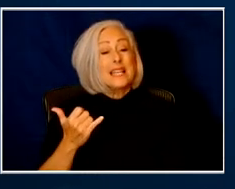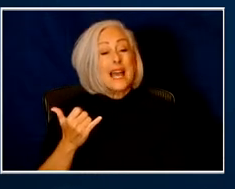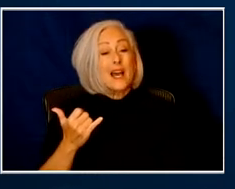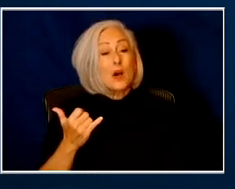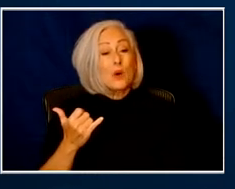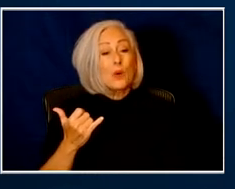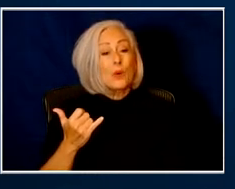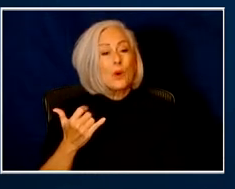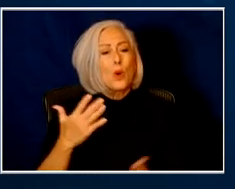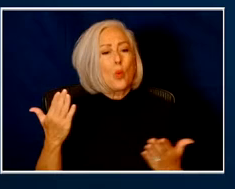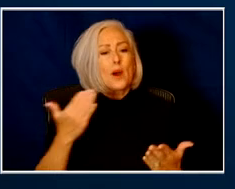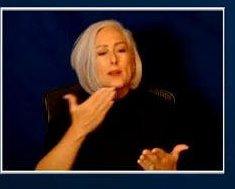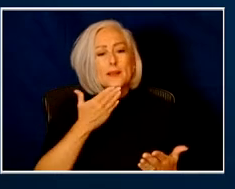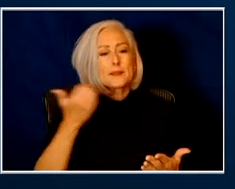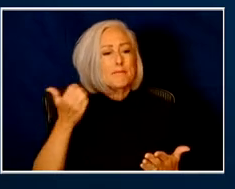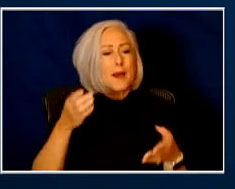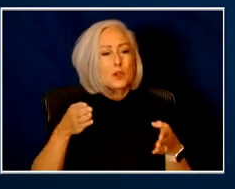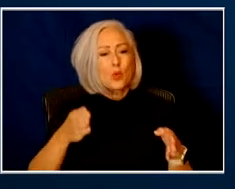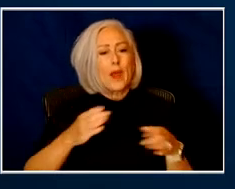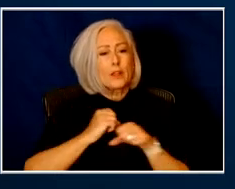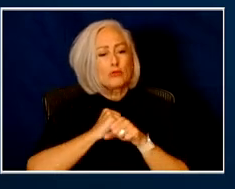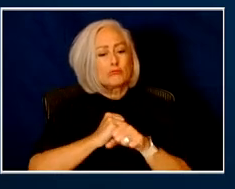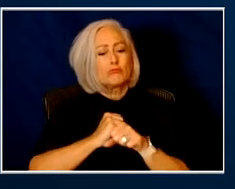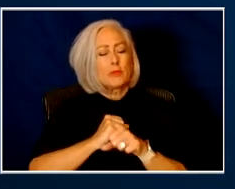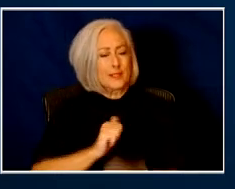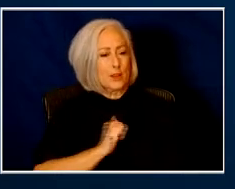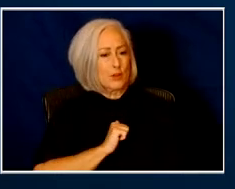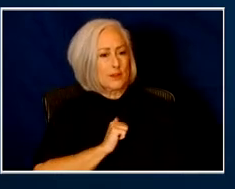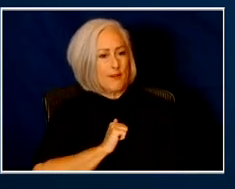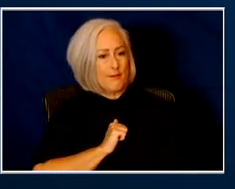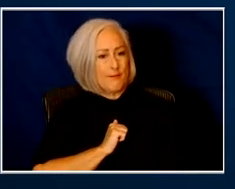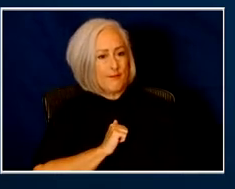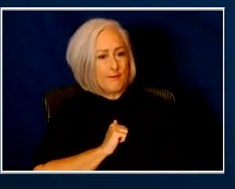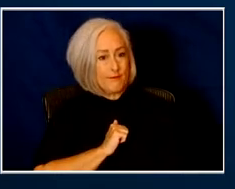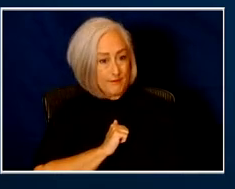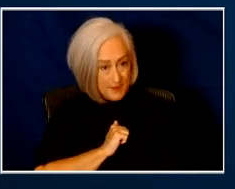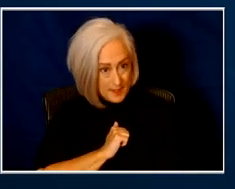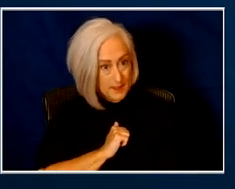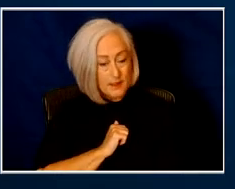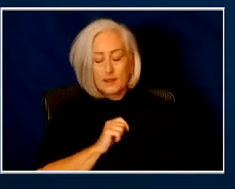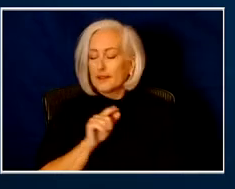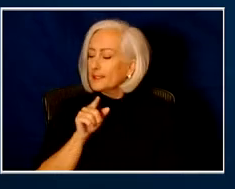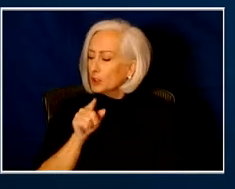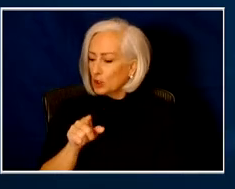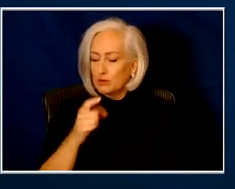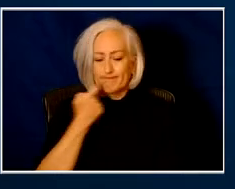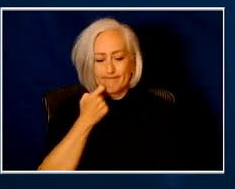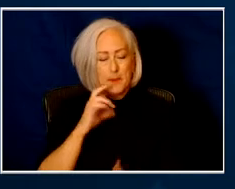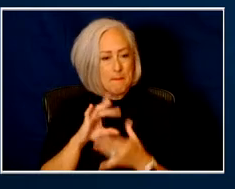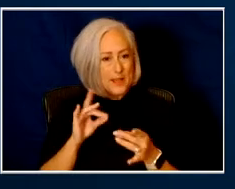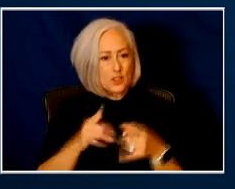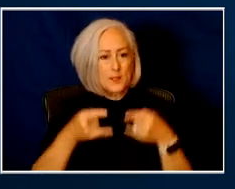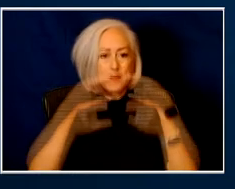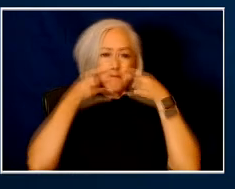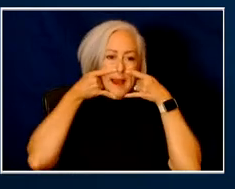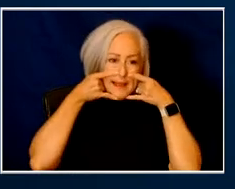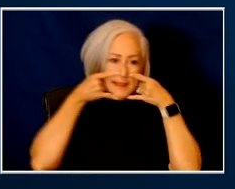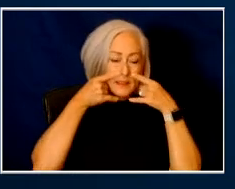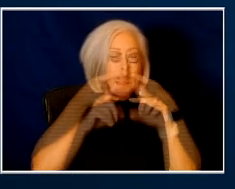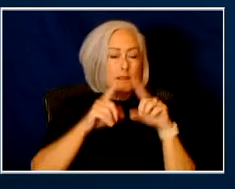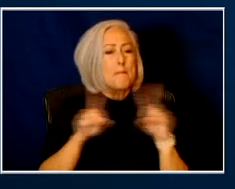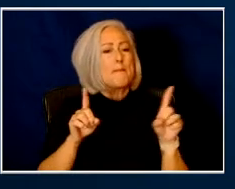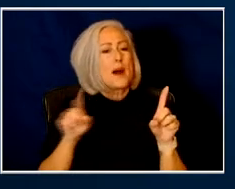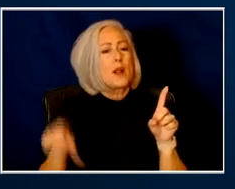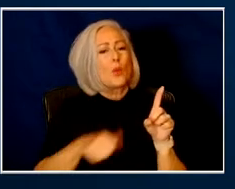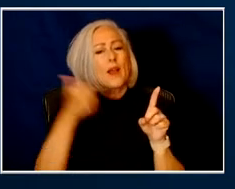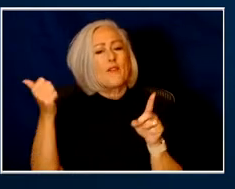is our best means of protection obviously those non-pharmaceutical interventions like you talked about showing that mask but we also have these medical interventions